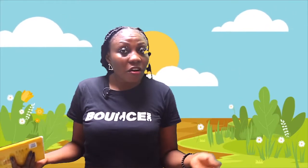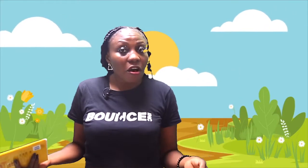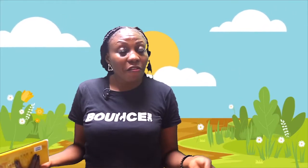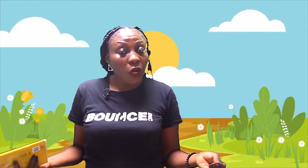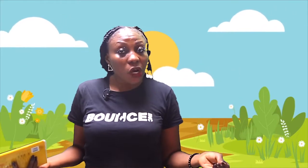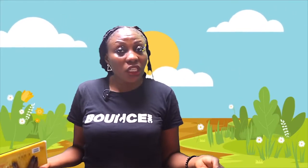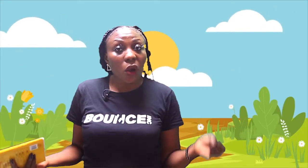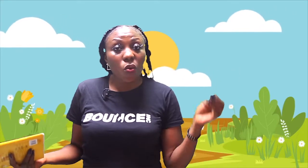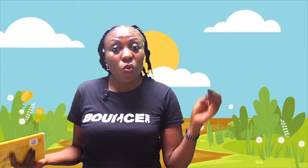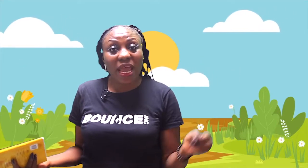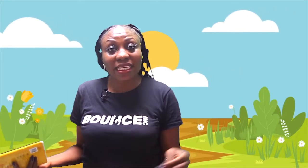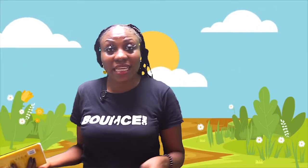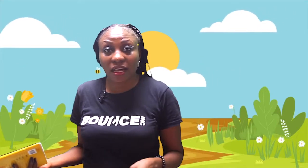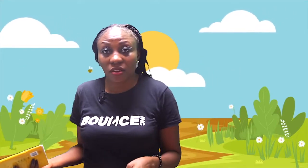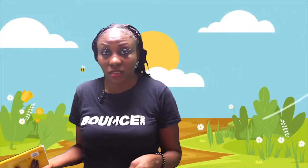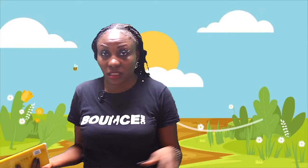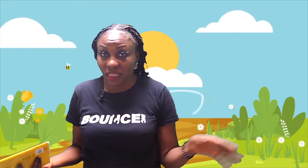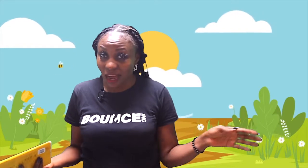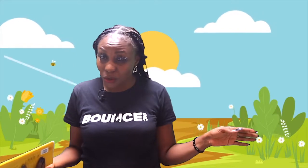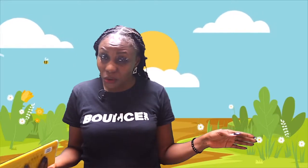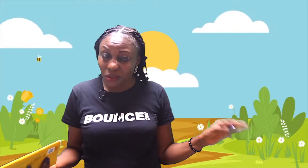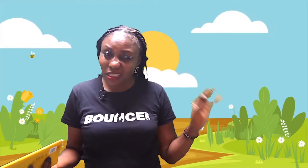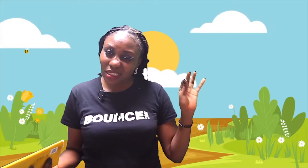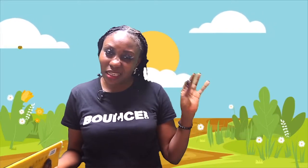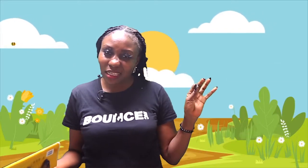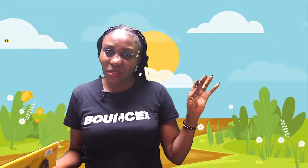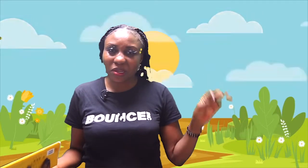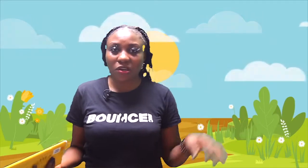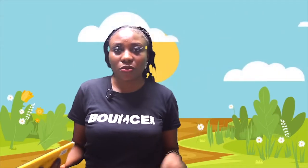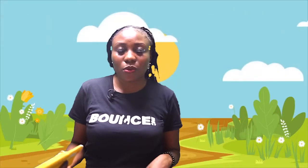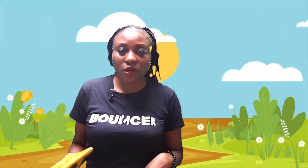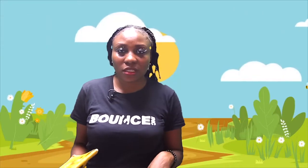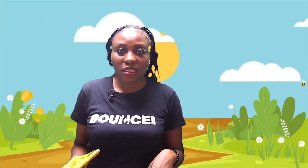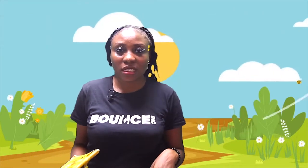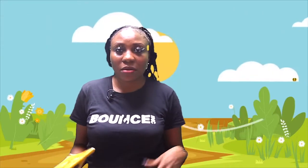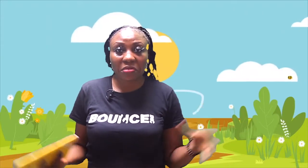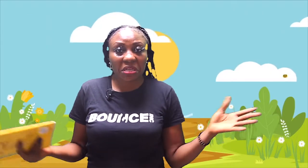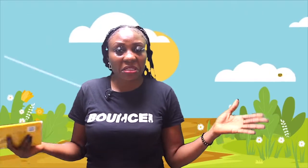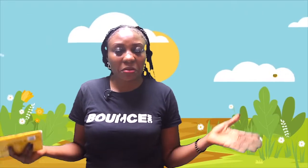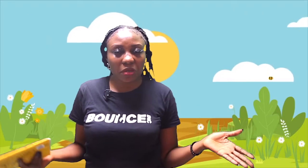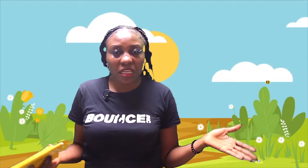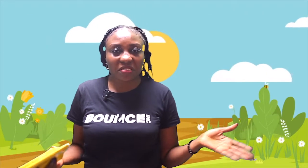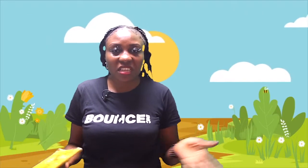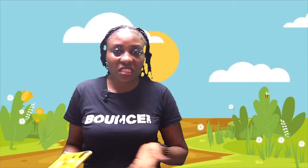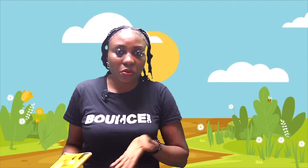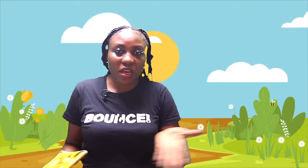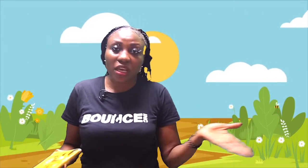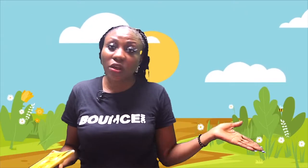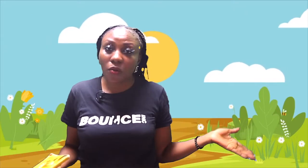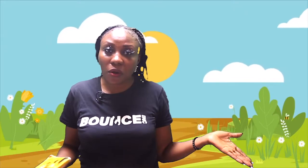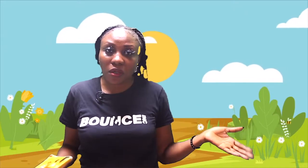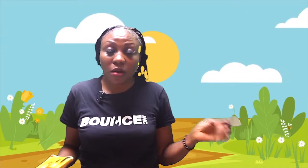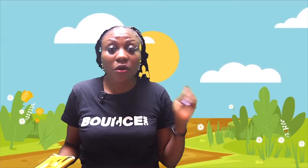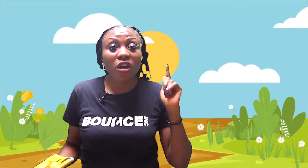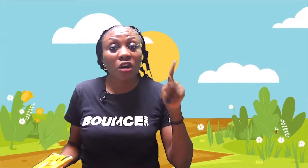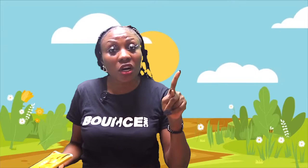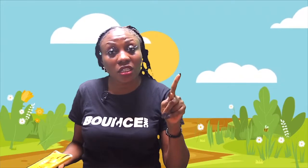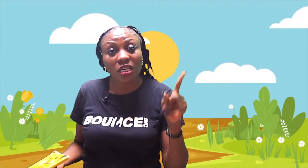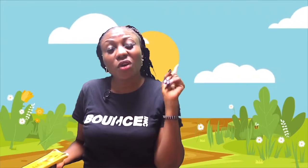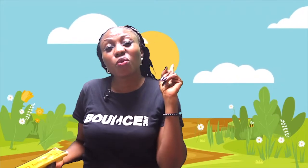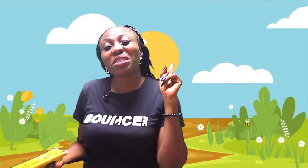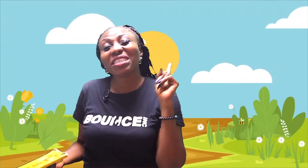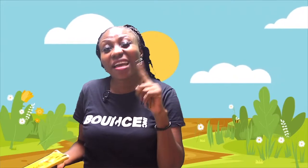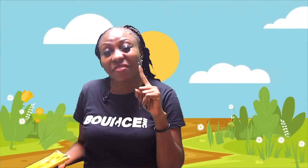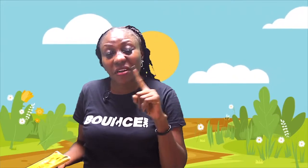ark of God where Dagon, their own little god, was, because they believed that they were equal. But